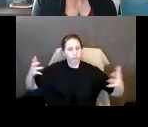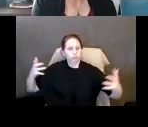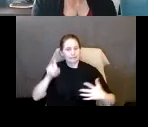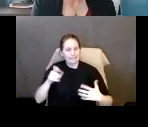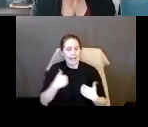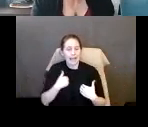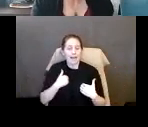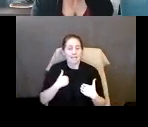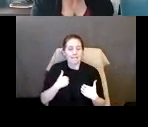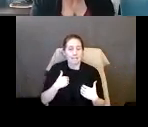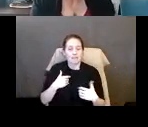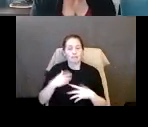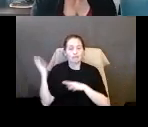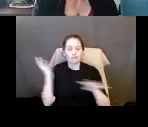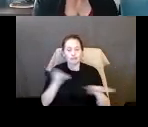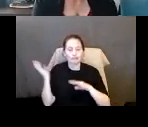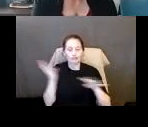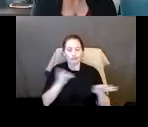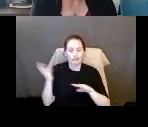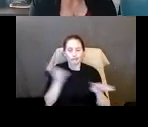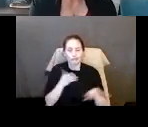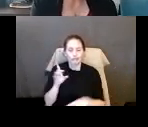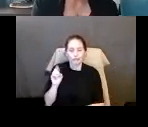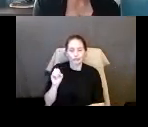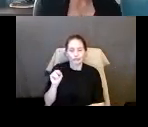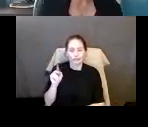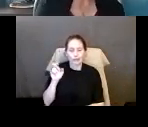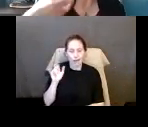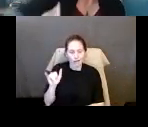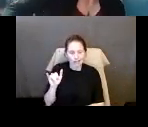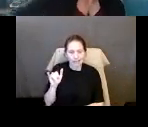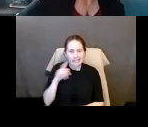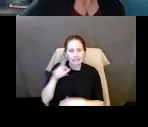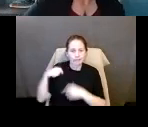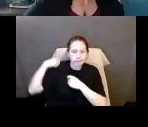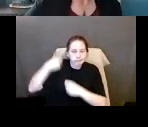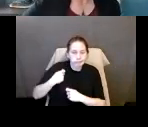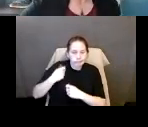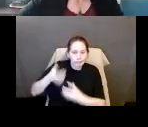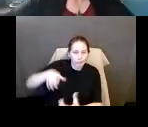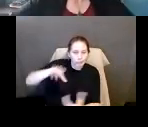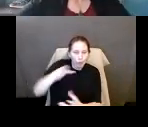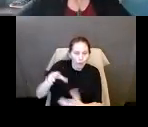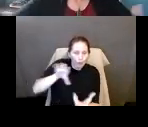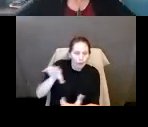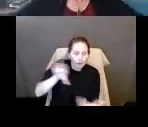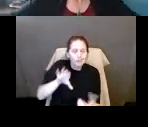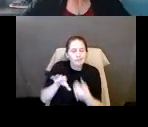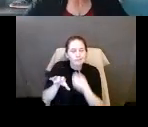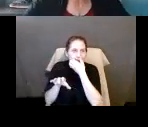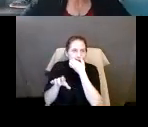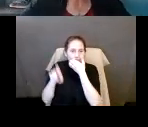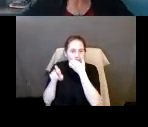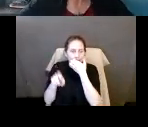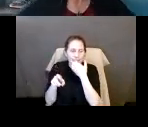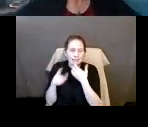donkey trains coming in, probably with water and animal skins, and pouring them into the larger jars. So you need